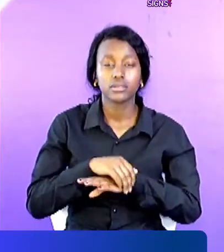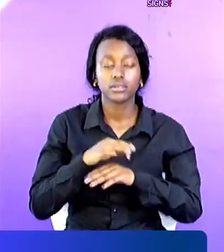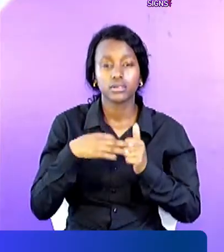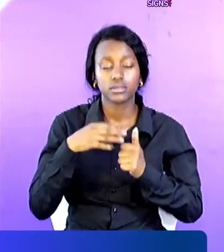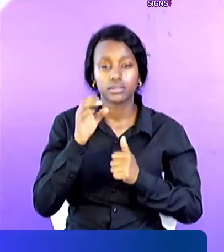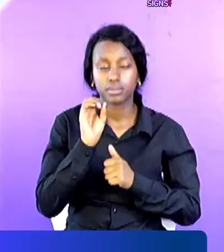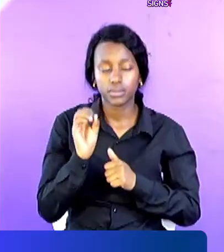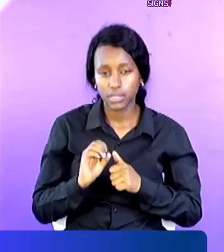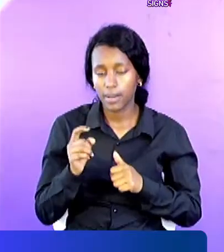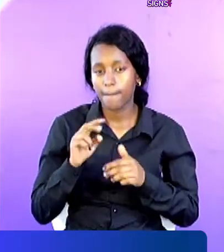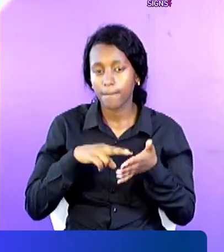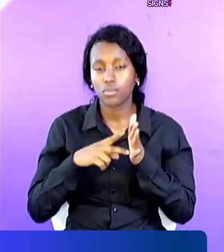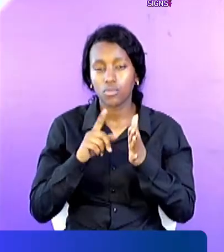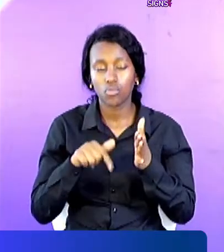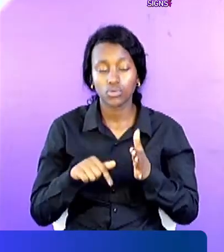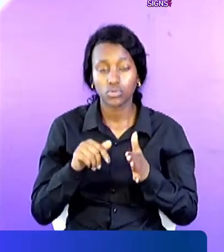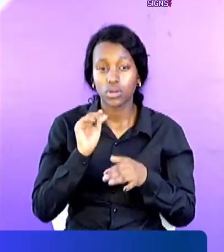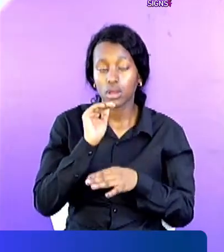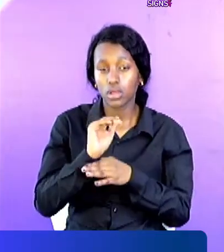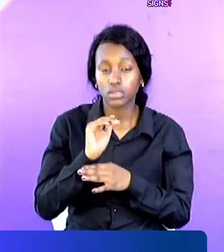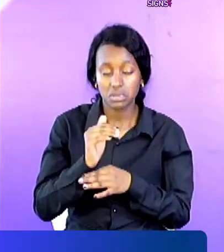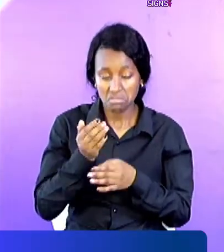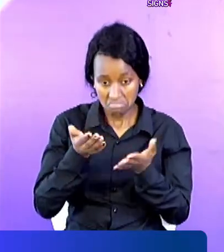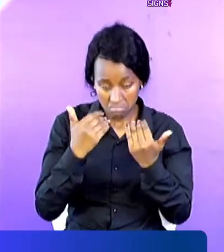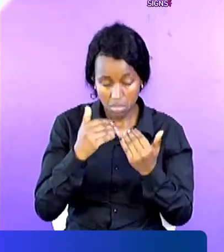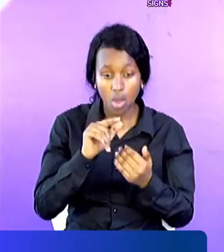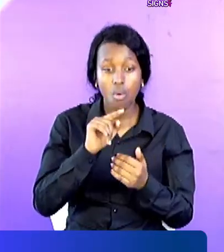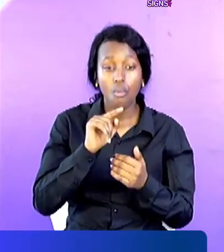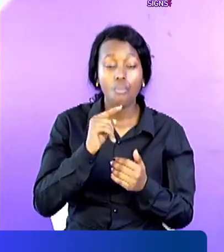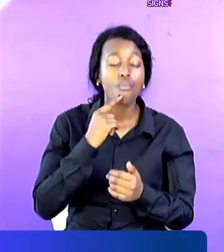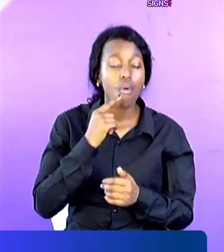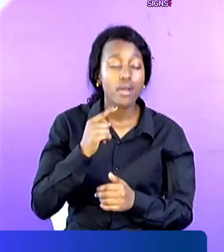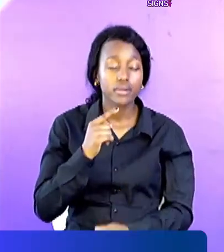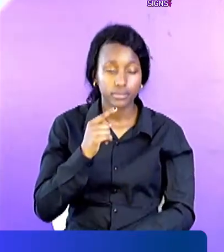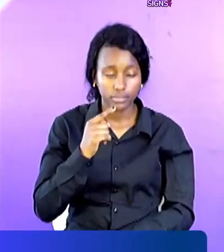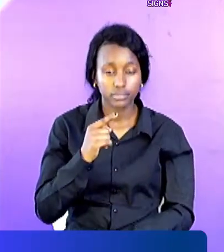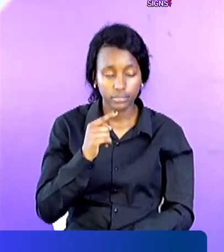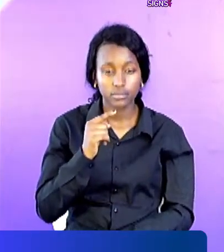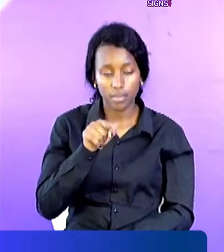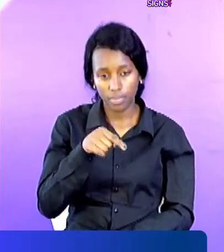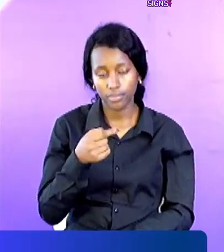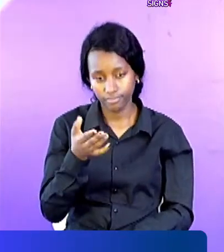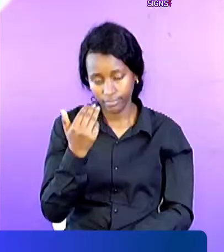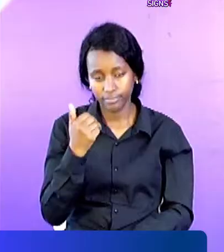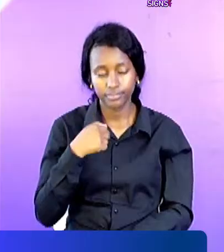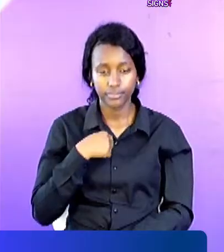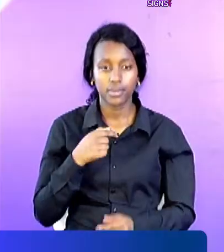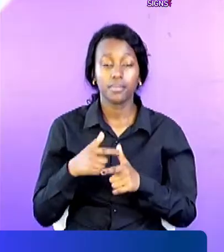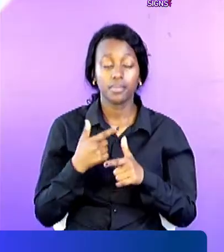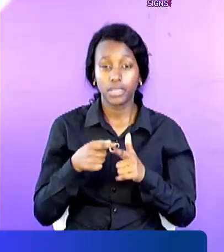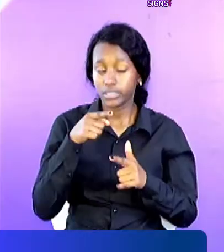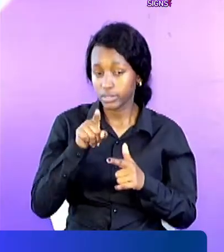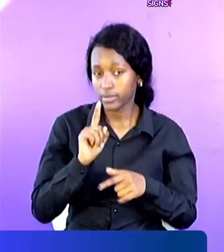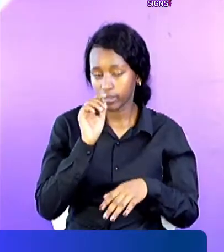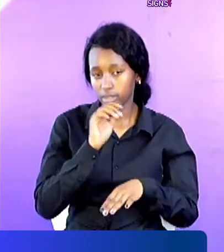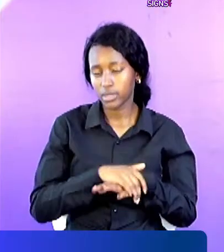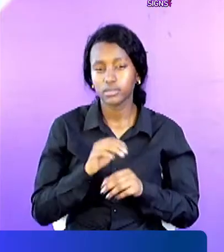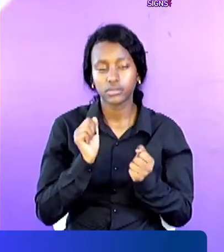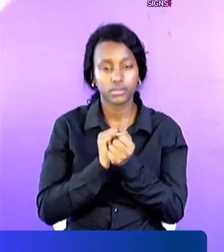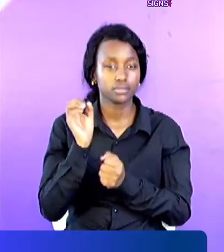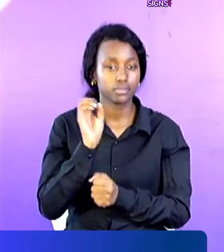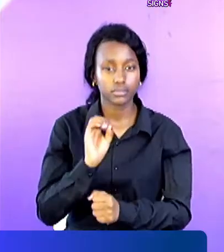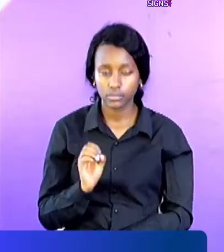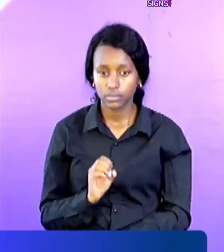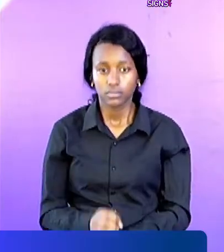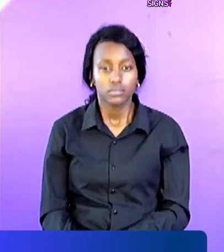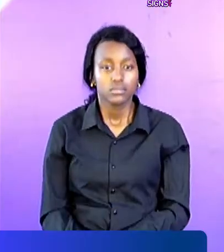hivi, give me 102,000. He'll receive the 10% return. However, see, he paid you